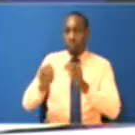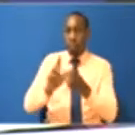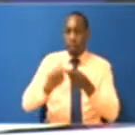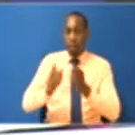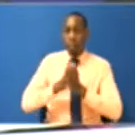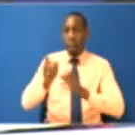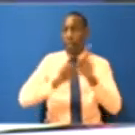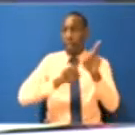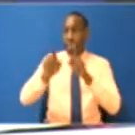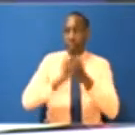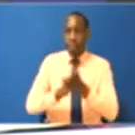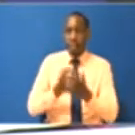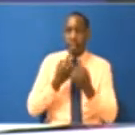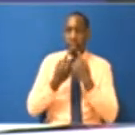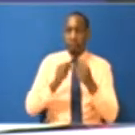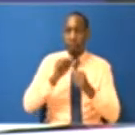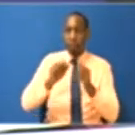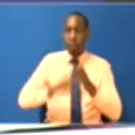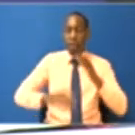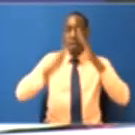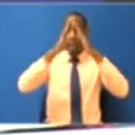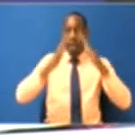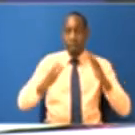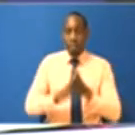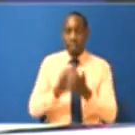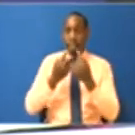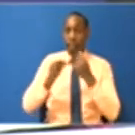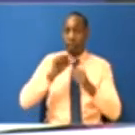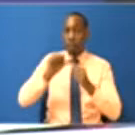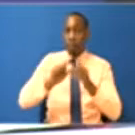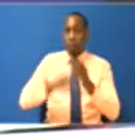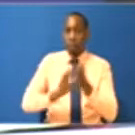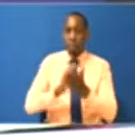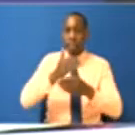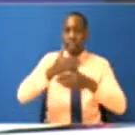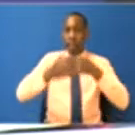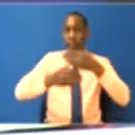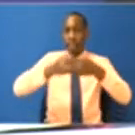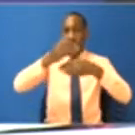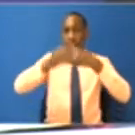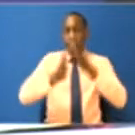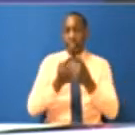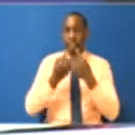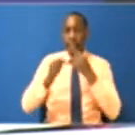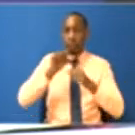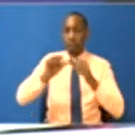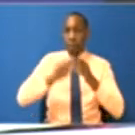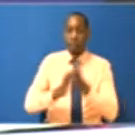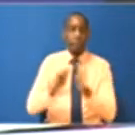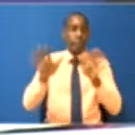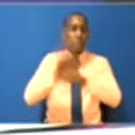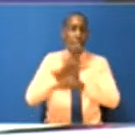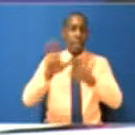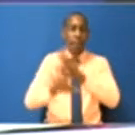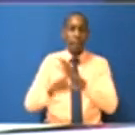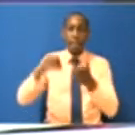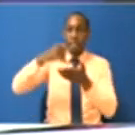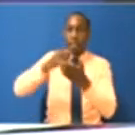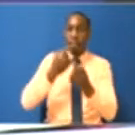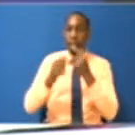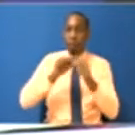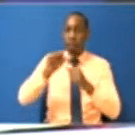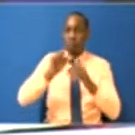transport it talks about housing it talks about what infrastructure it talks about everything it talks